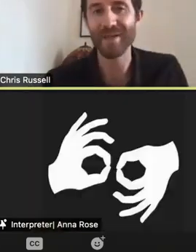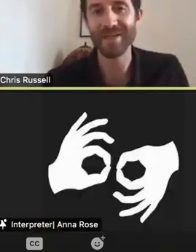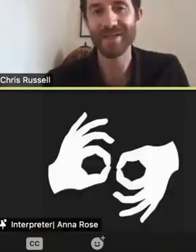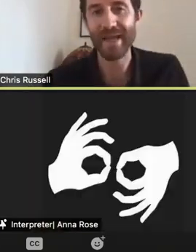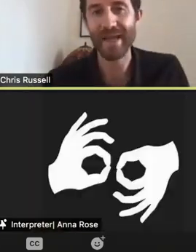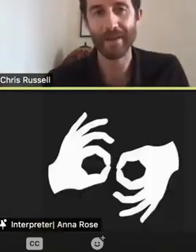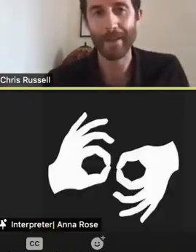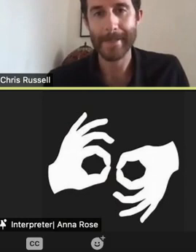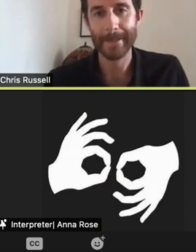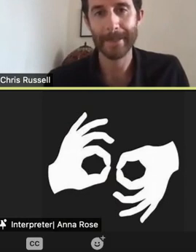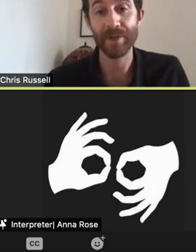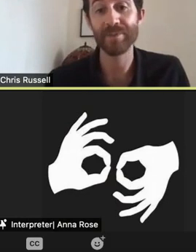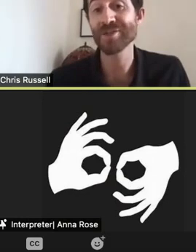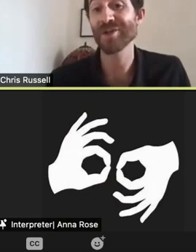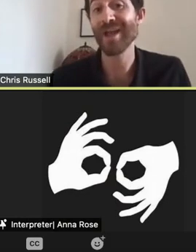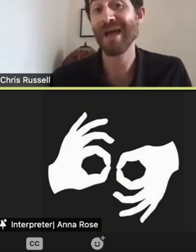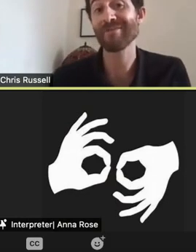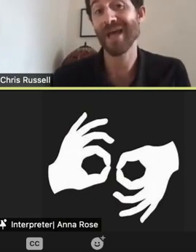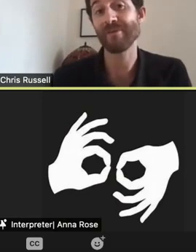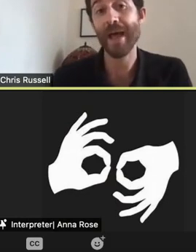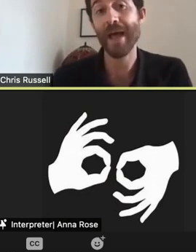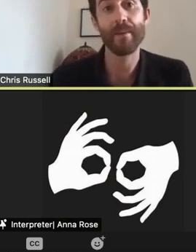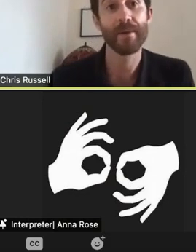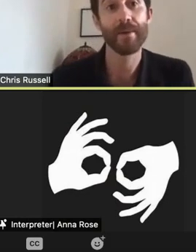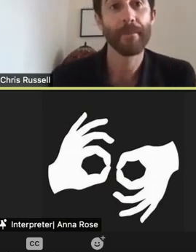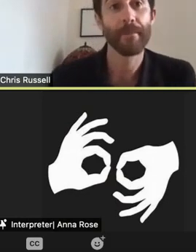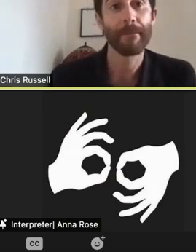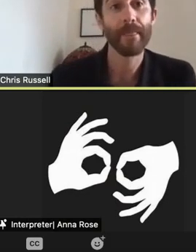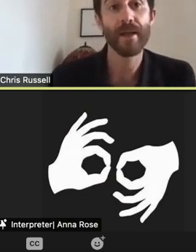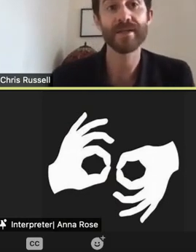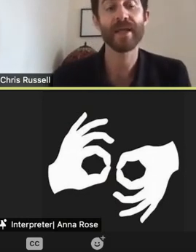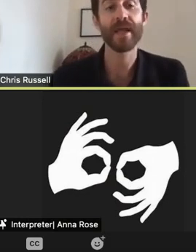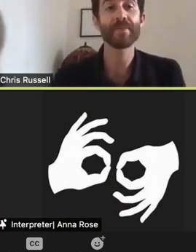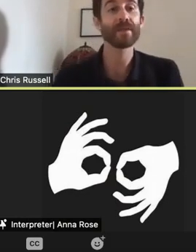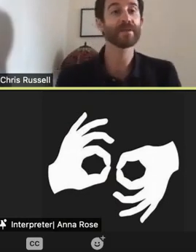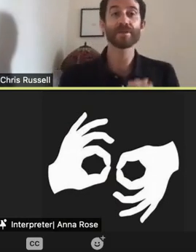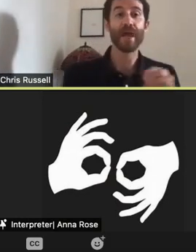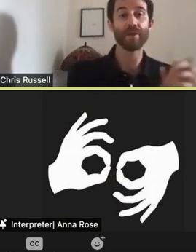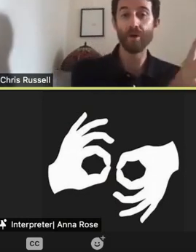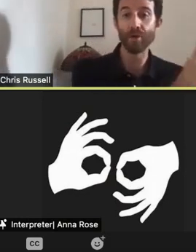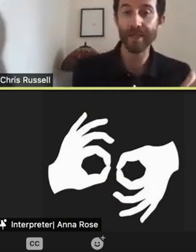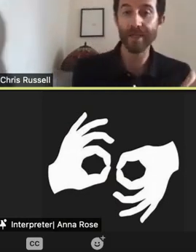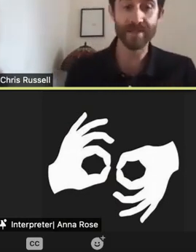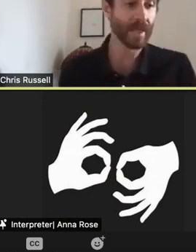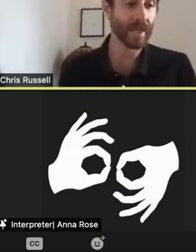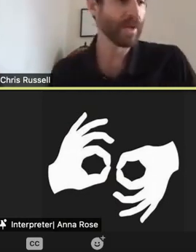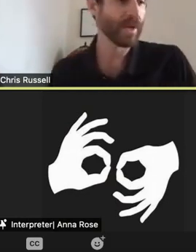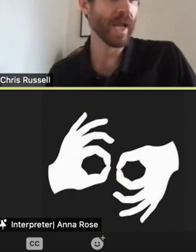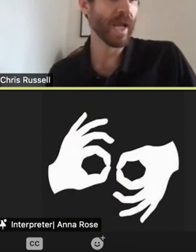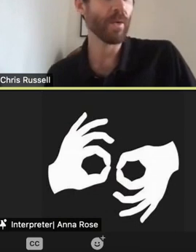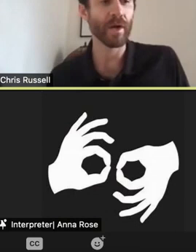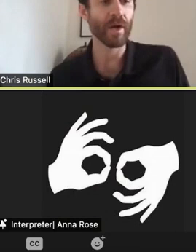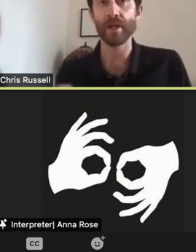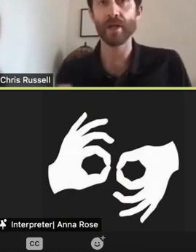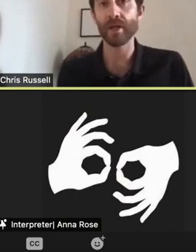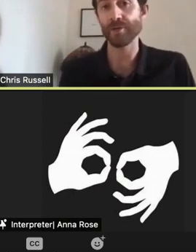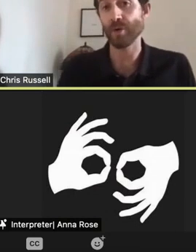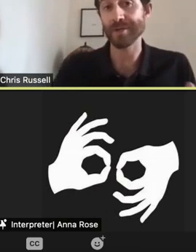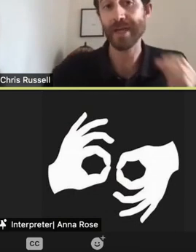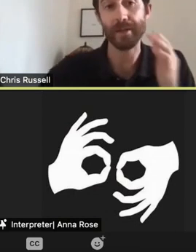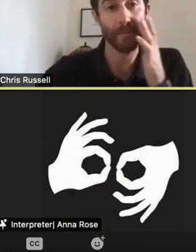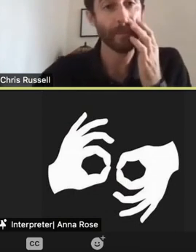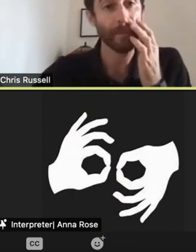but not in a busy setting, which means you're going to have a backup, because it can't be that the child only gets to communicate when they're